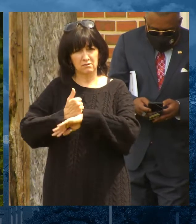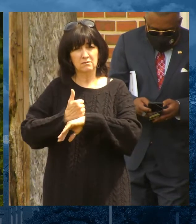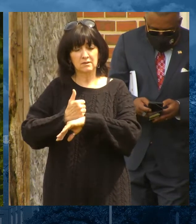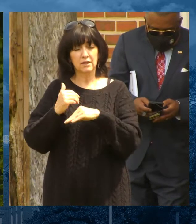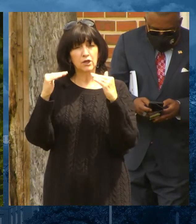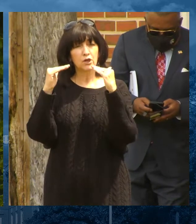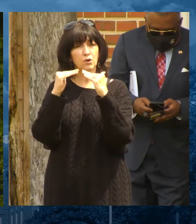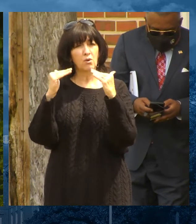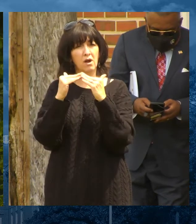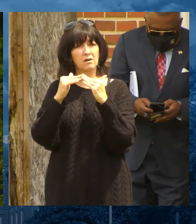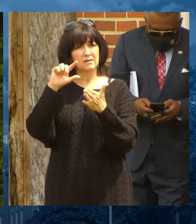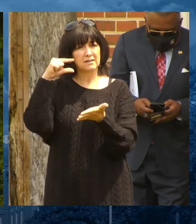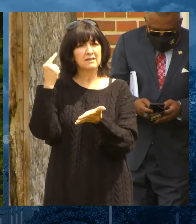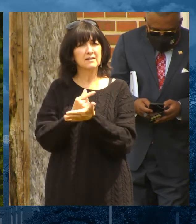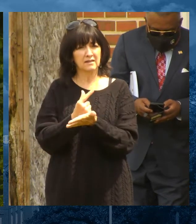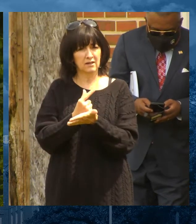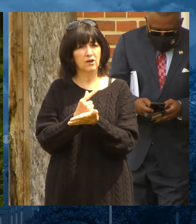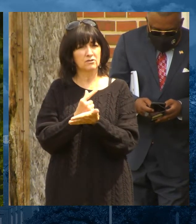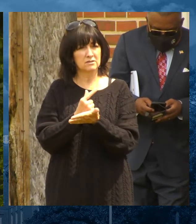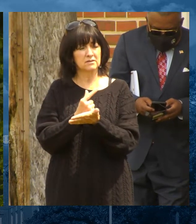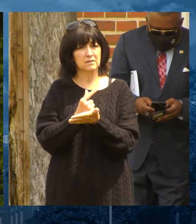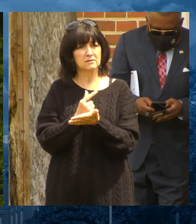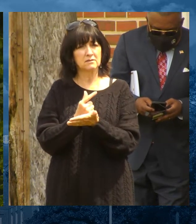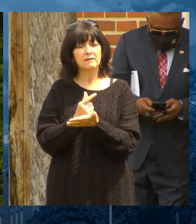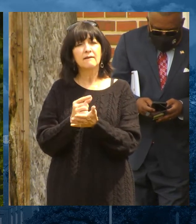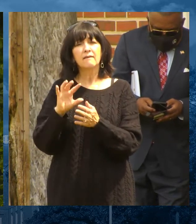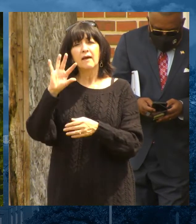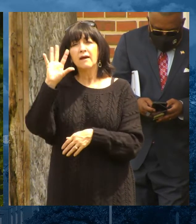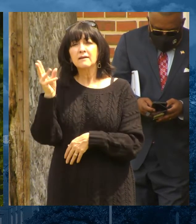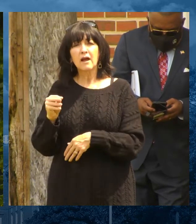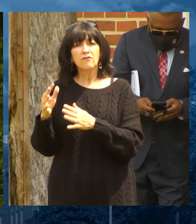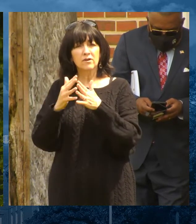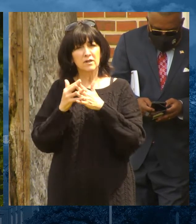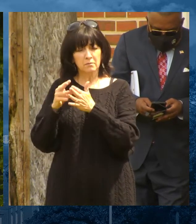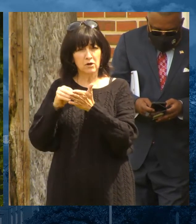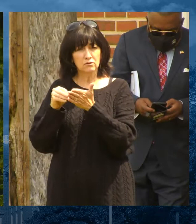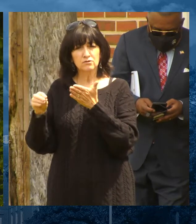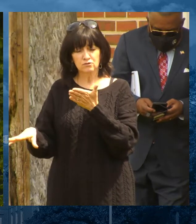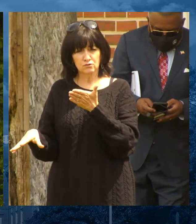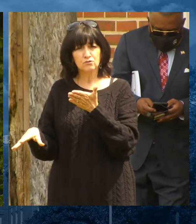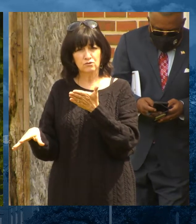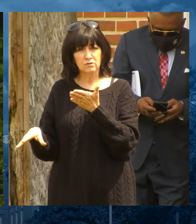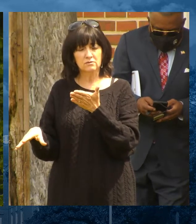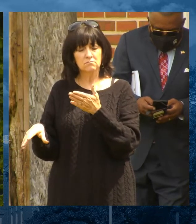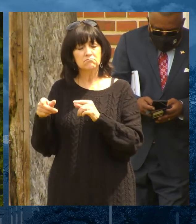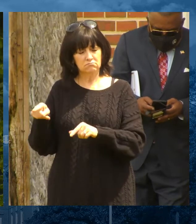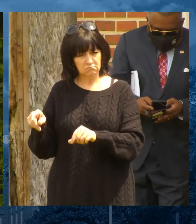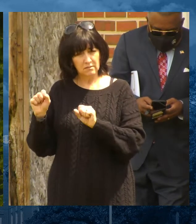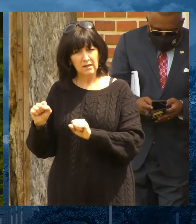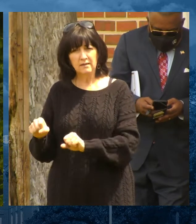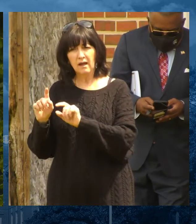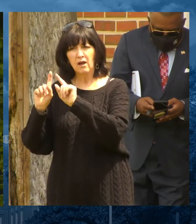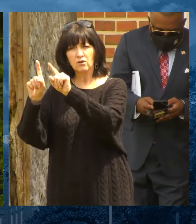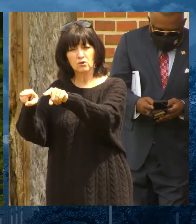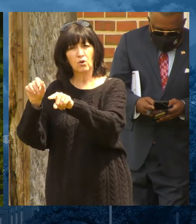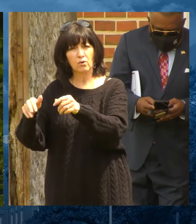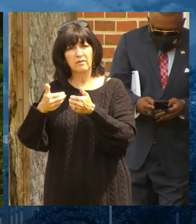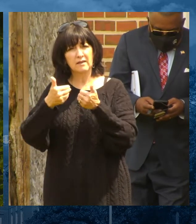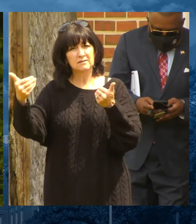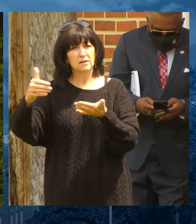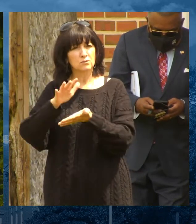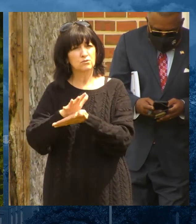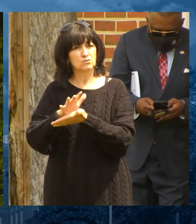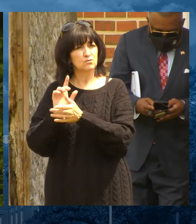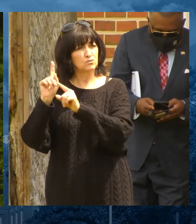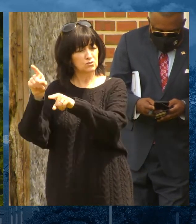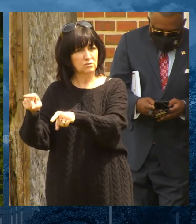guaranteed African American students as long as the separate schools that they attended were equal to the schools that the